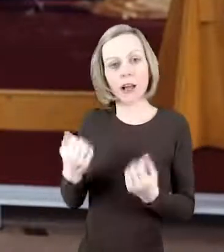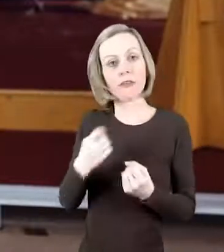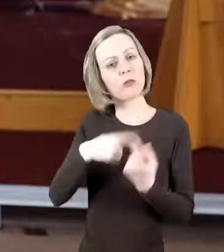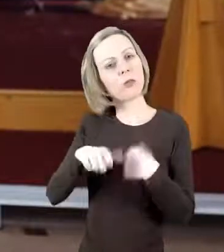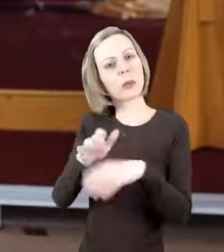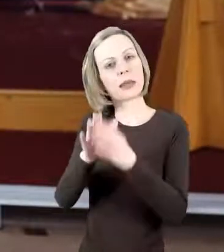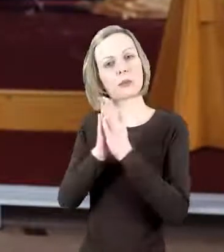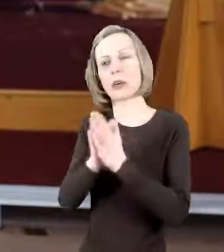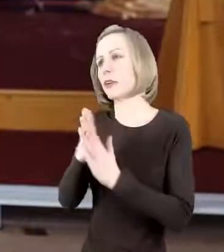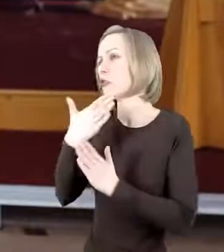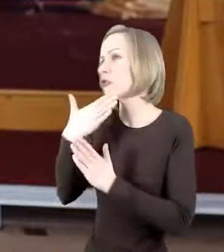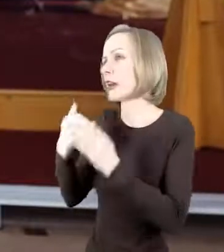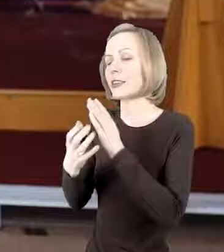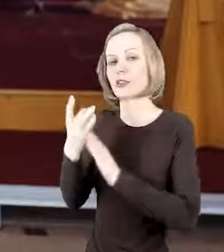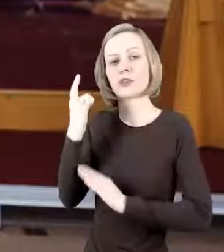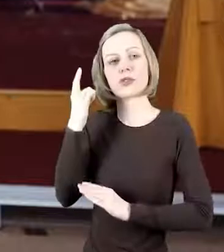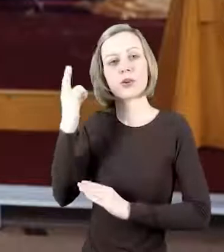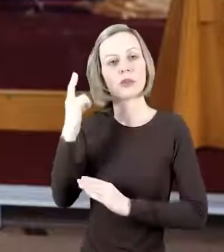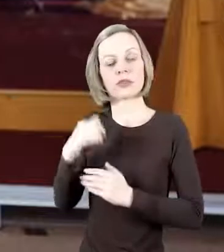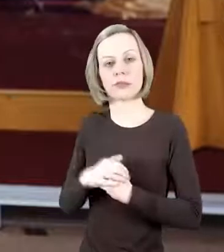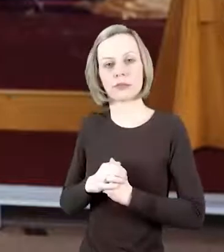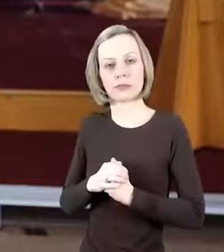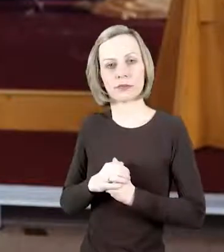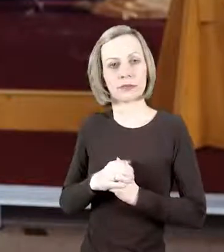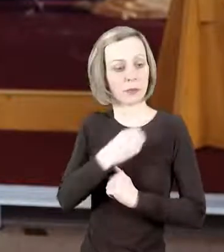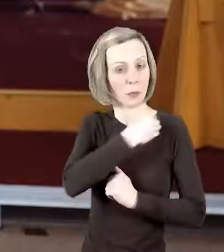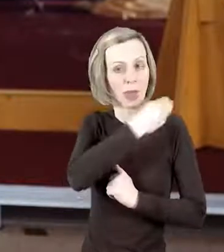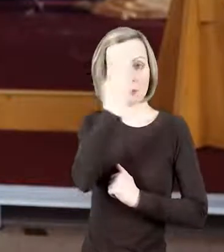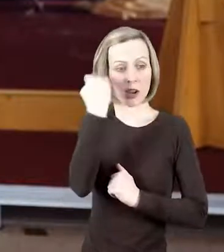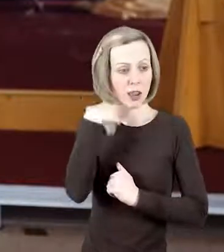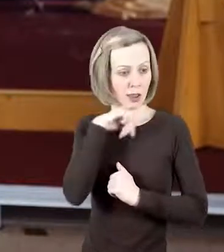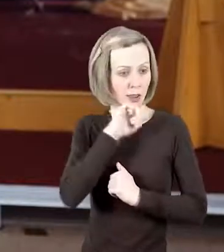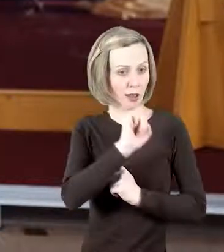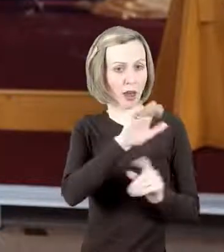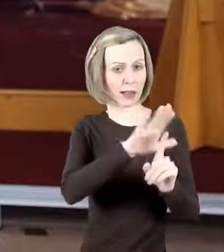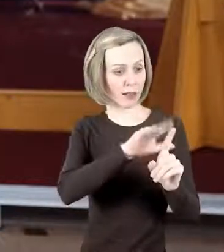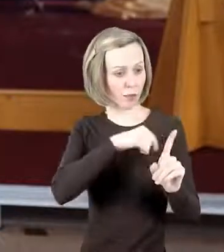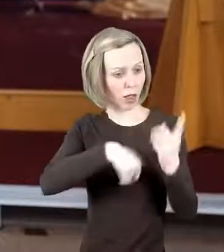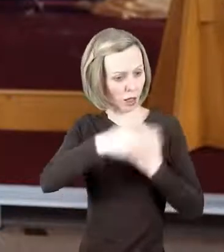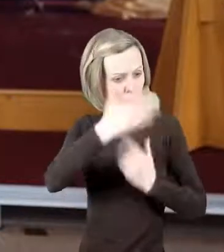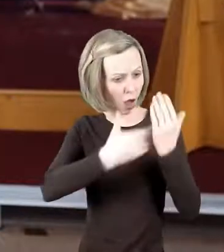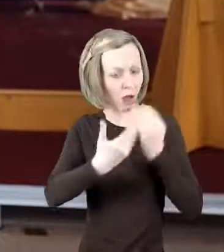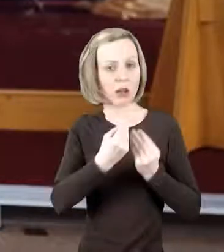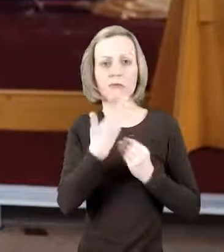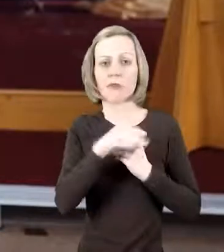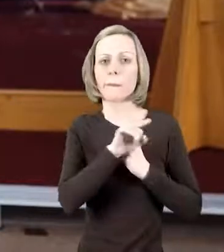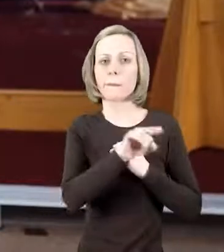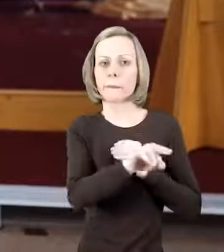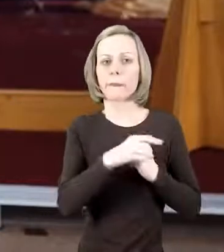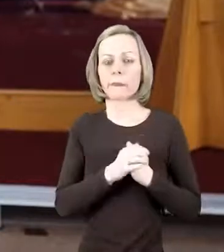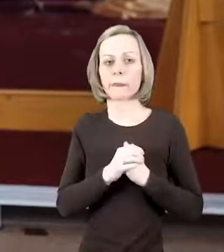Gracious God, help us to learn from the example of Mary. Teach us this